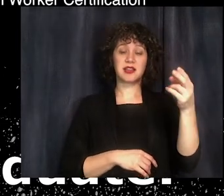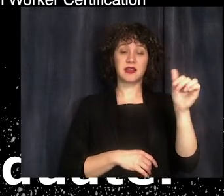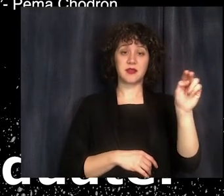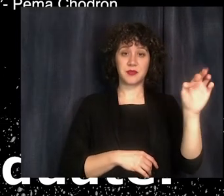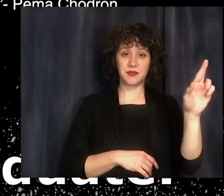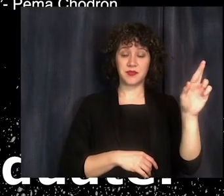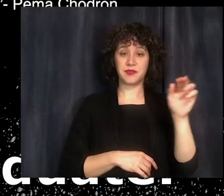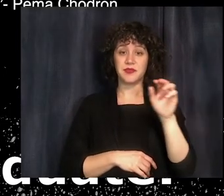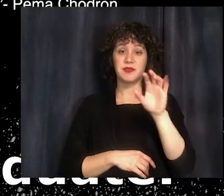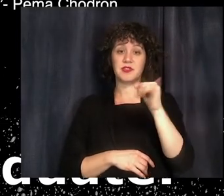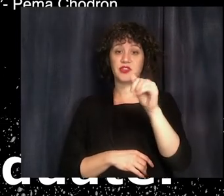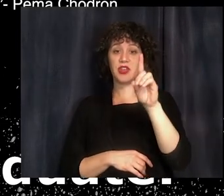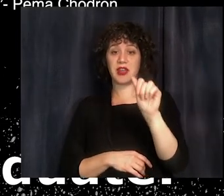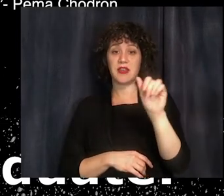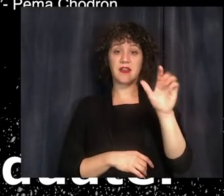Jada Flowerdew.